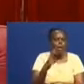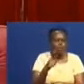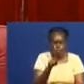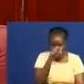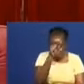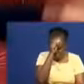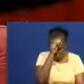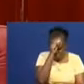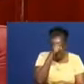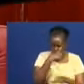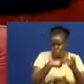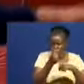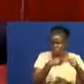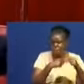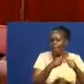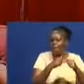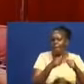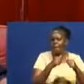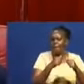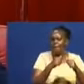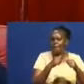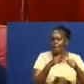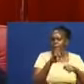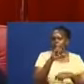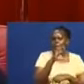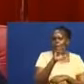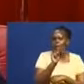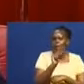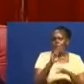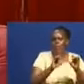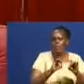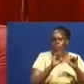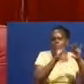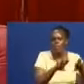fools, you won't buy a ranch in Australia.